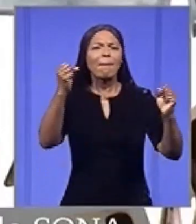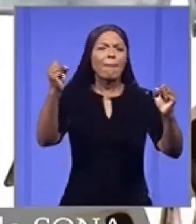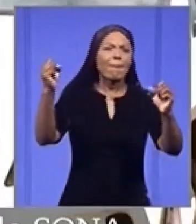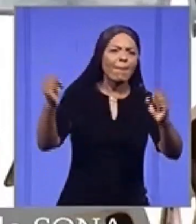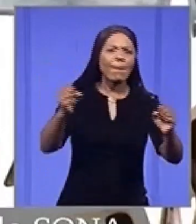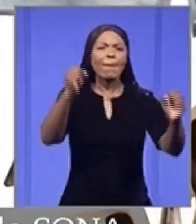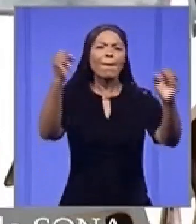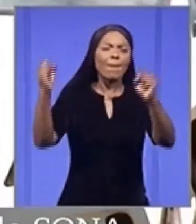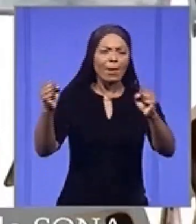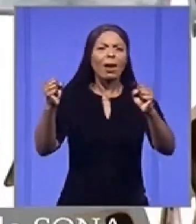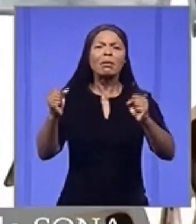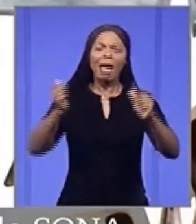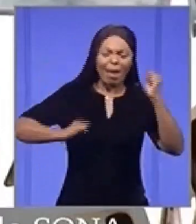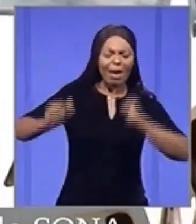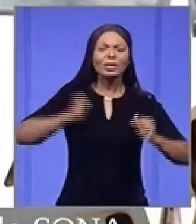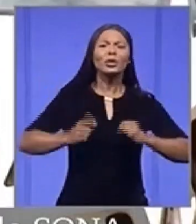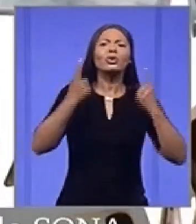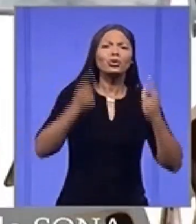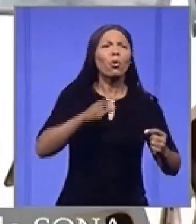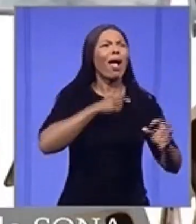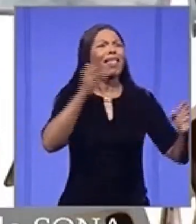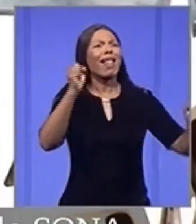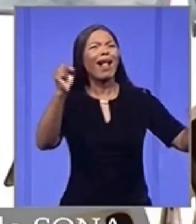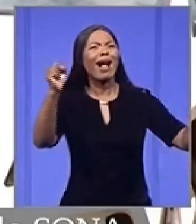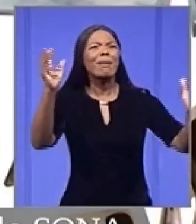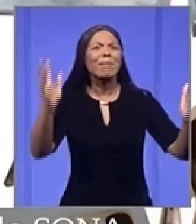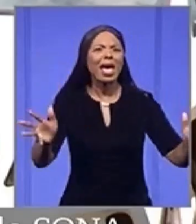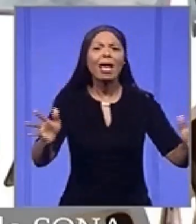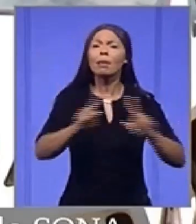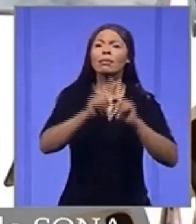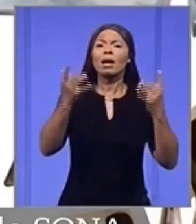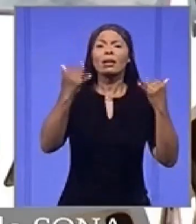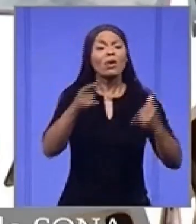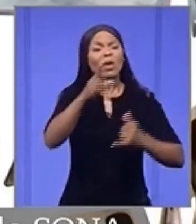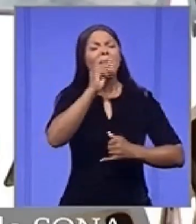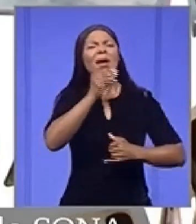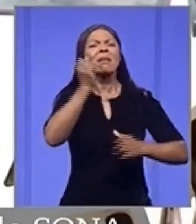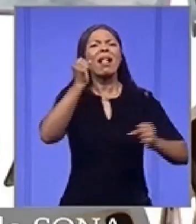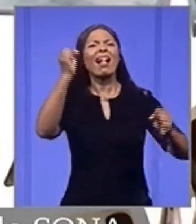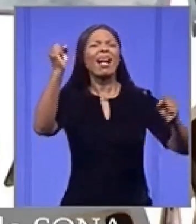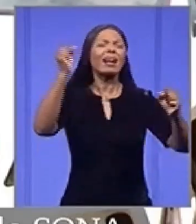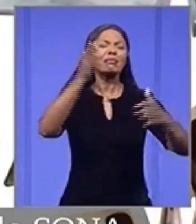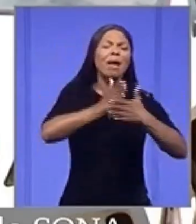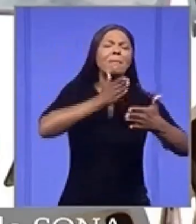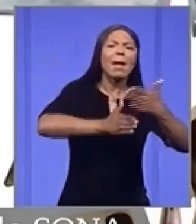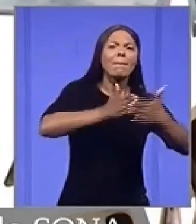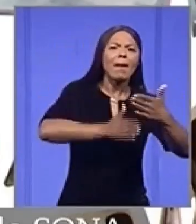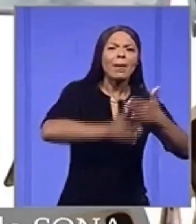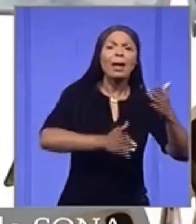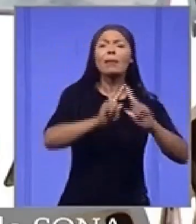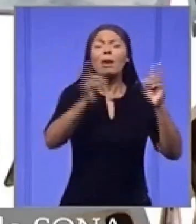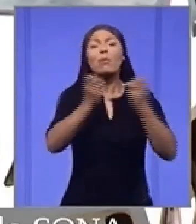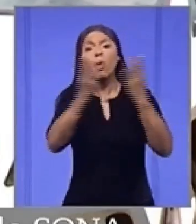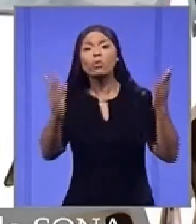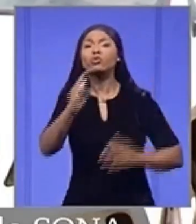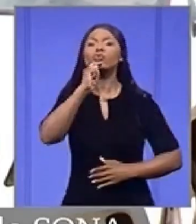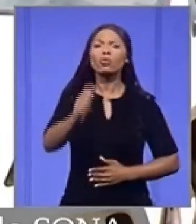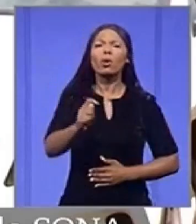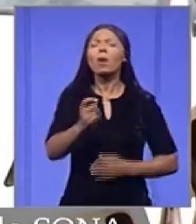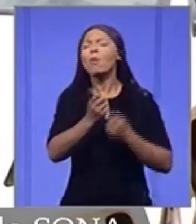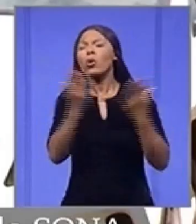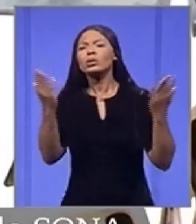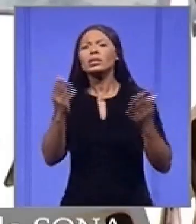materialize on the ground. Because he speaks of unemployment, but if you really look around, there is a lot of